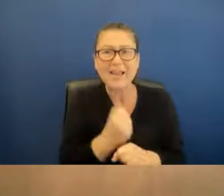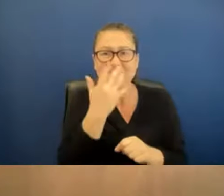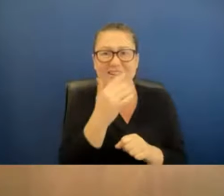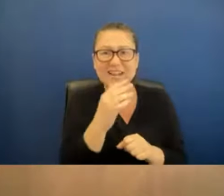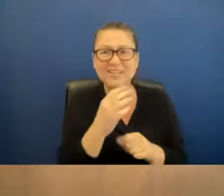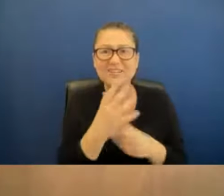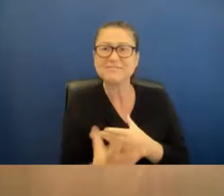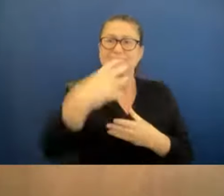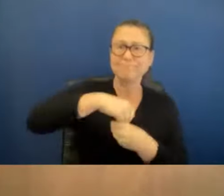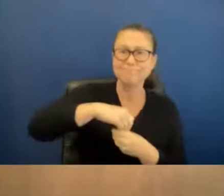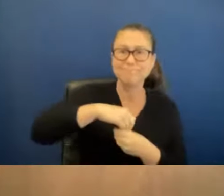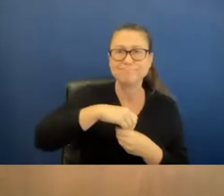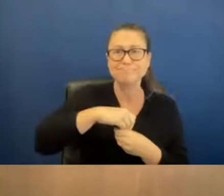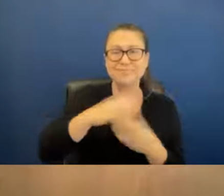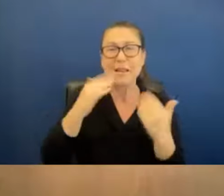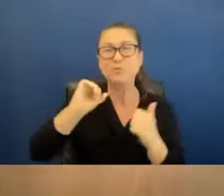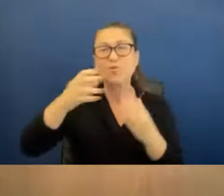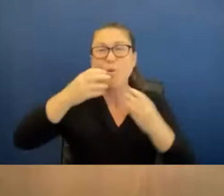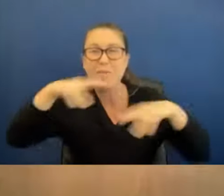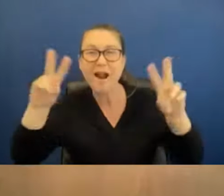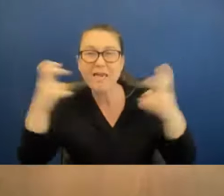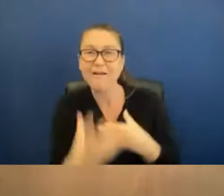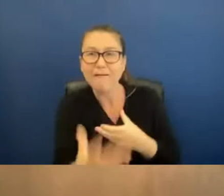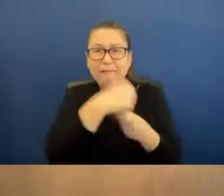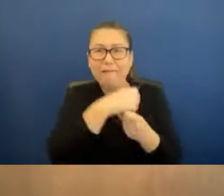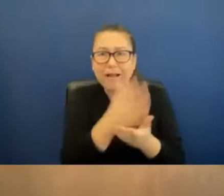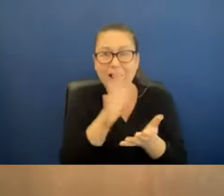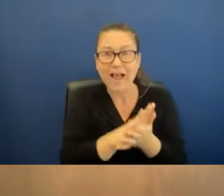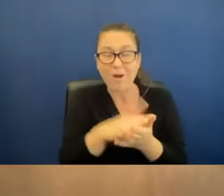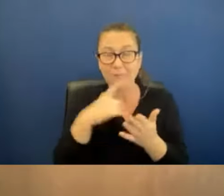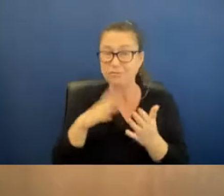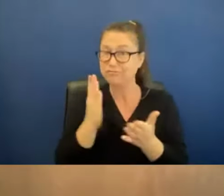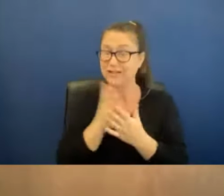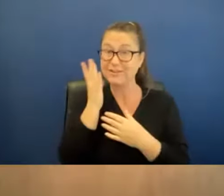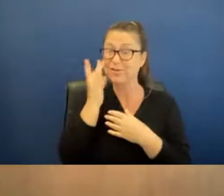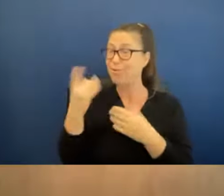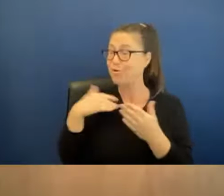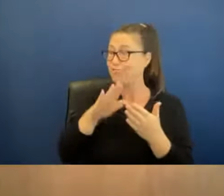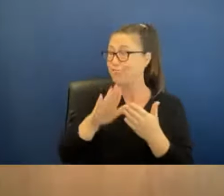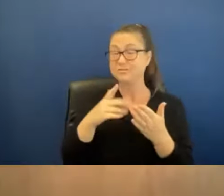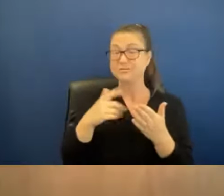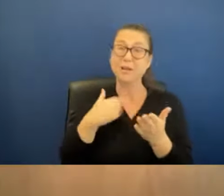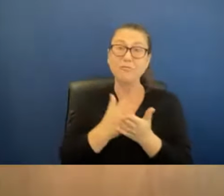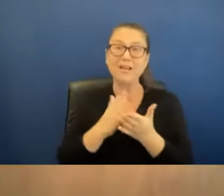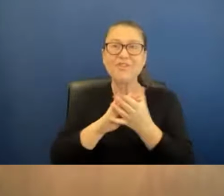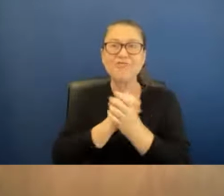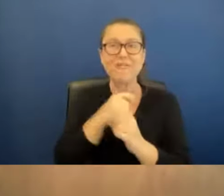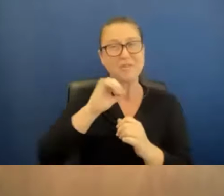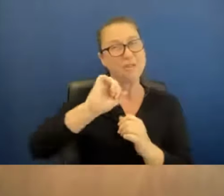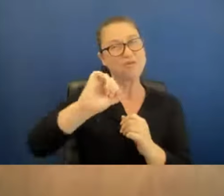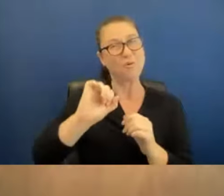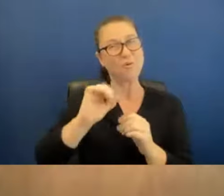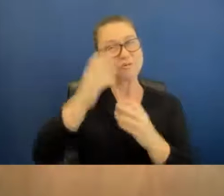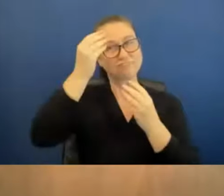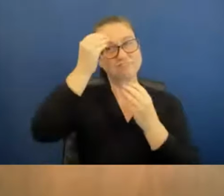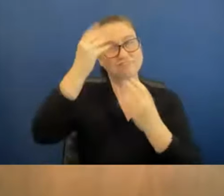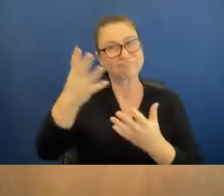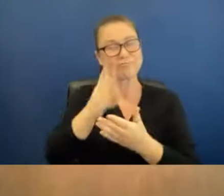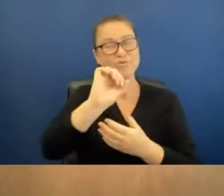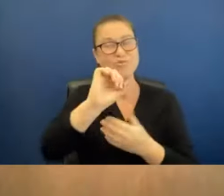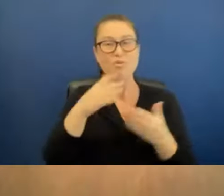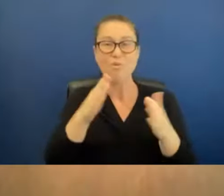I feel like that is such a common approach and I'm really grateful that you put it that way, because I think the thing